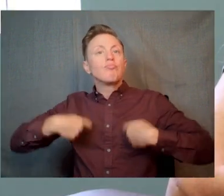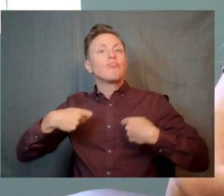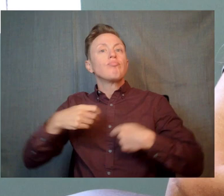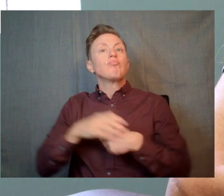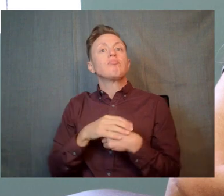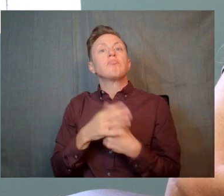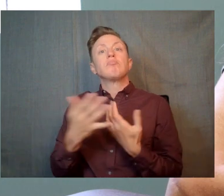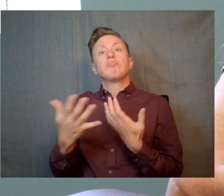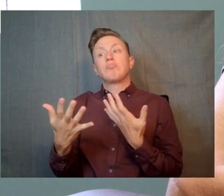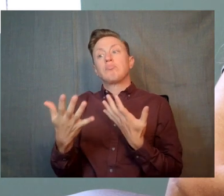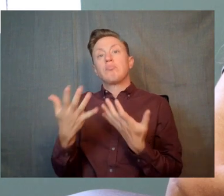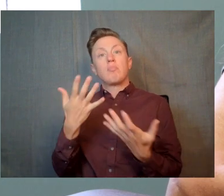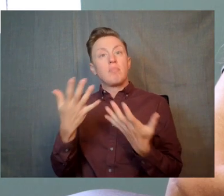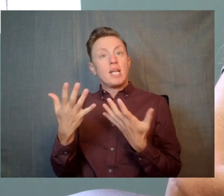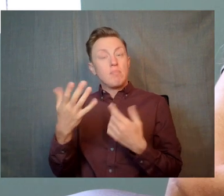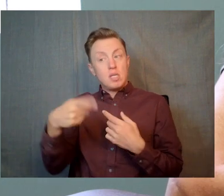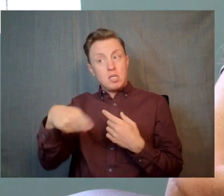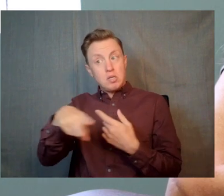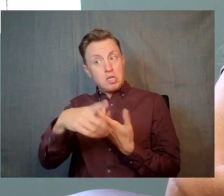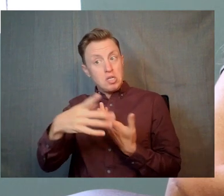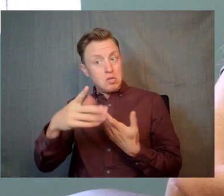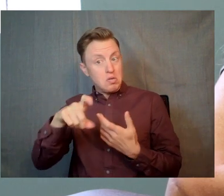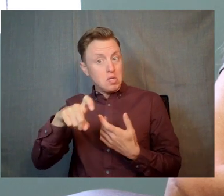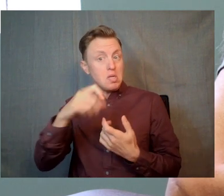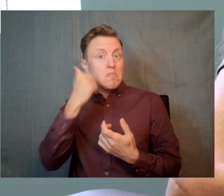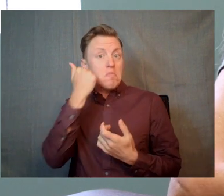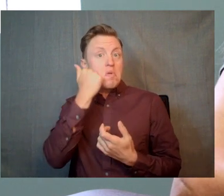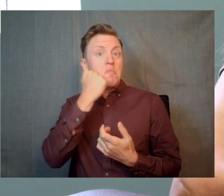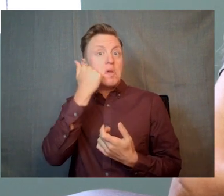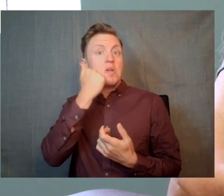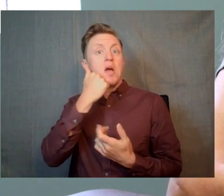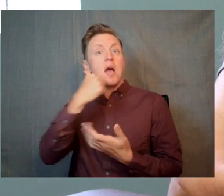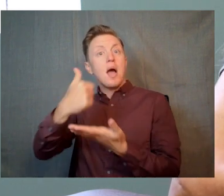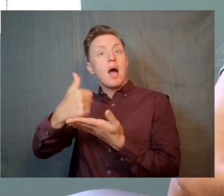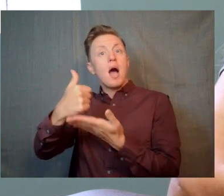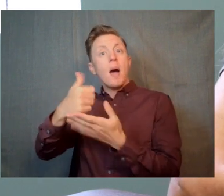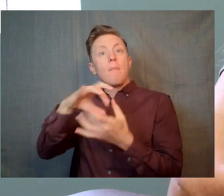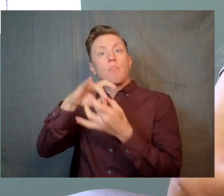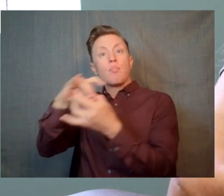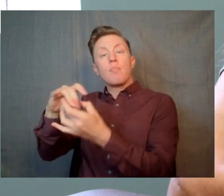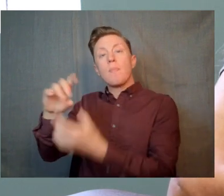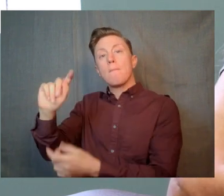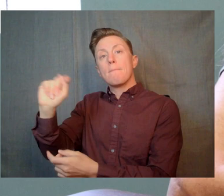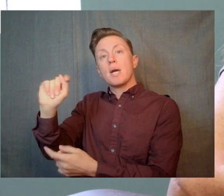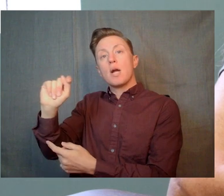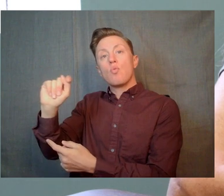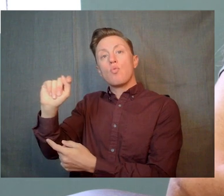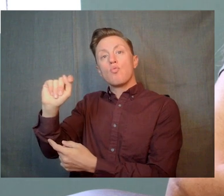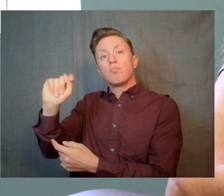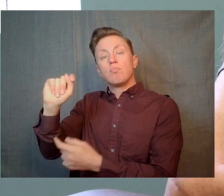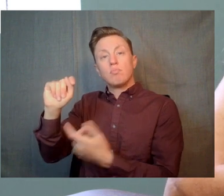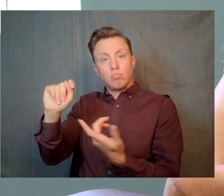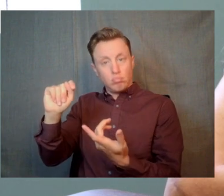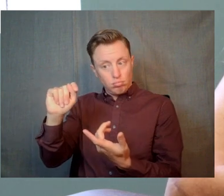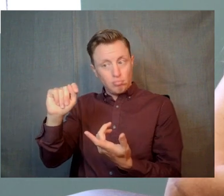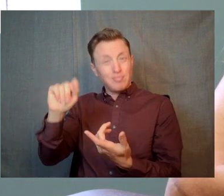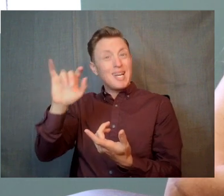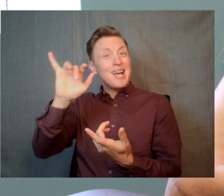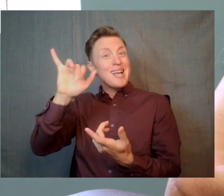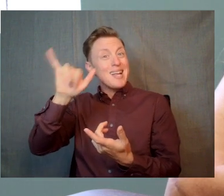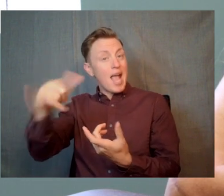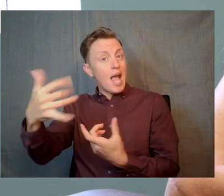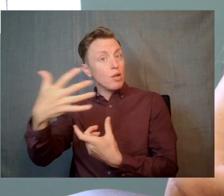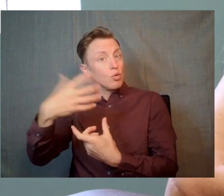individuals require assistance completing daily toileting activities.